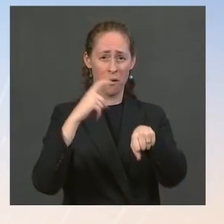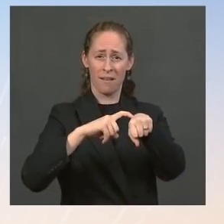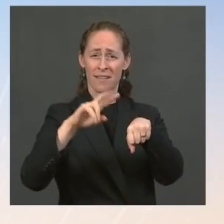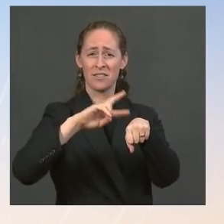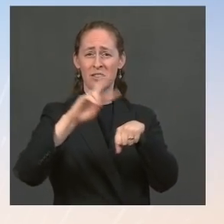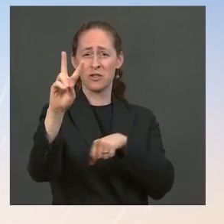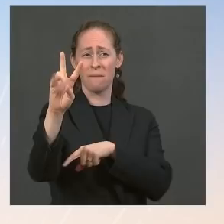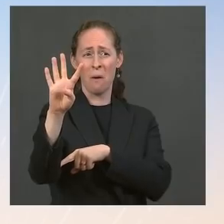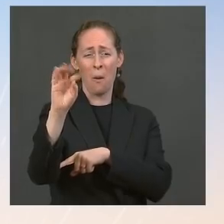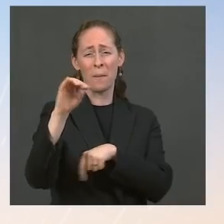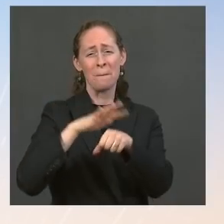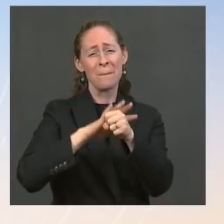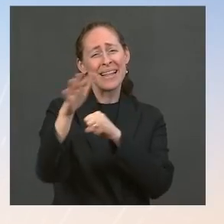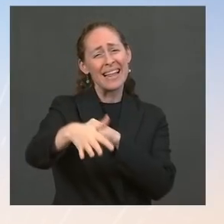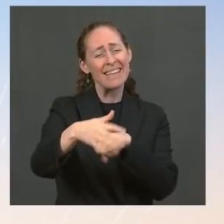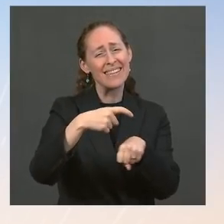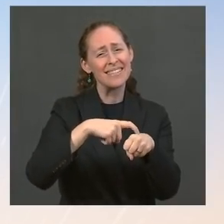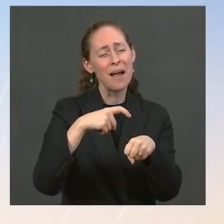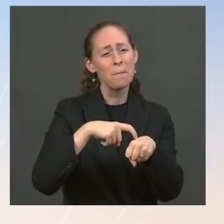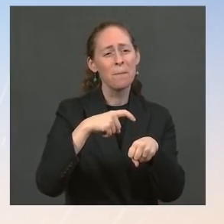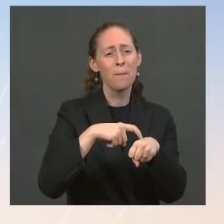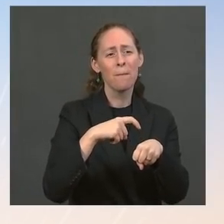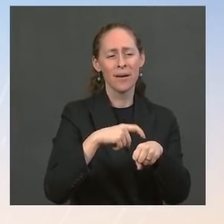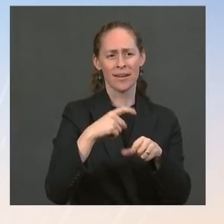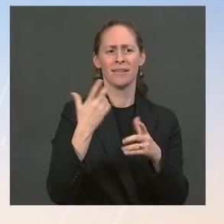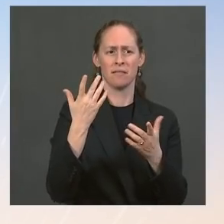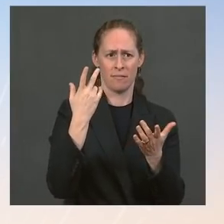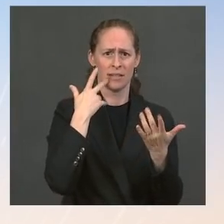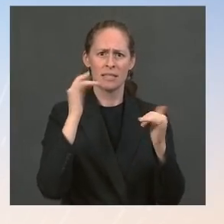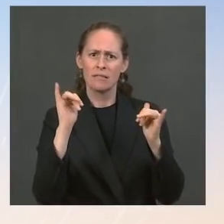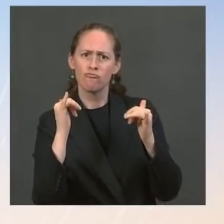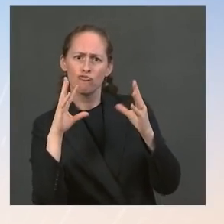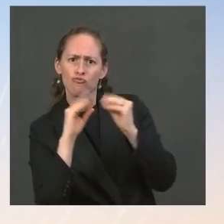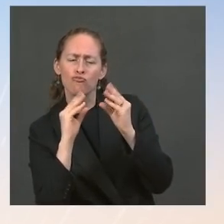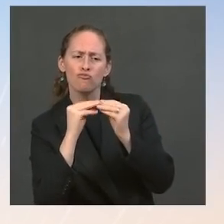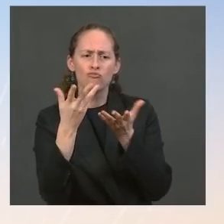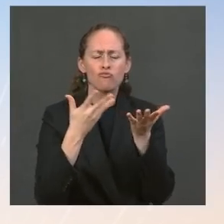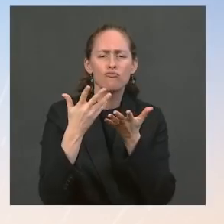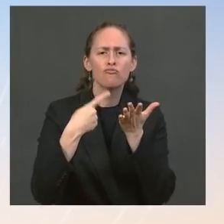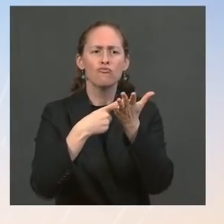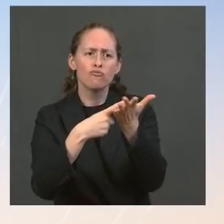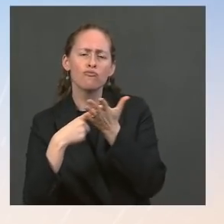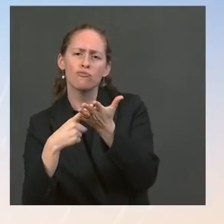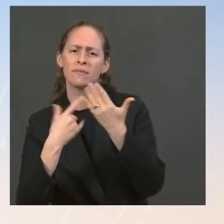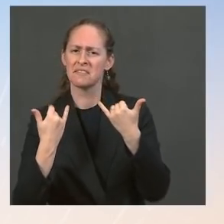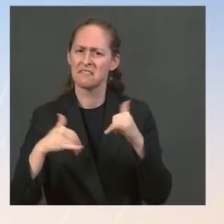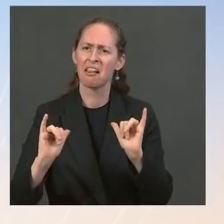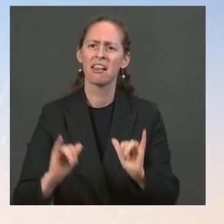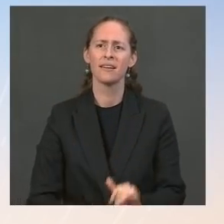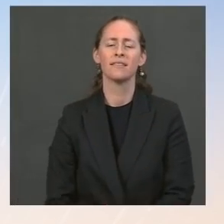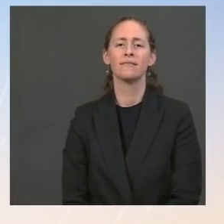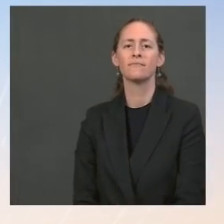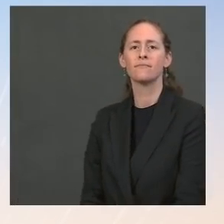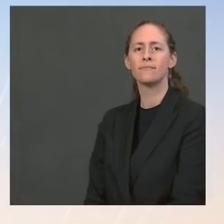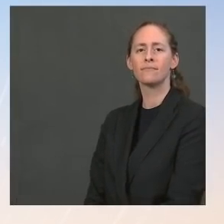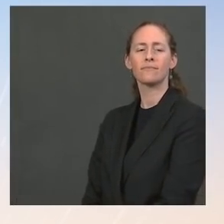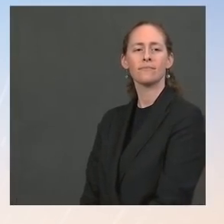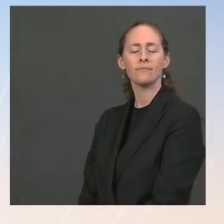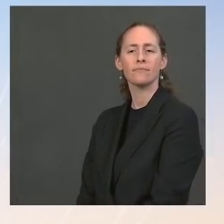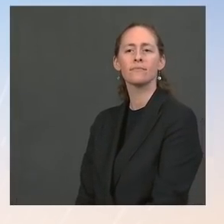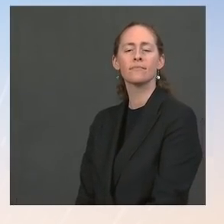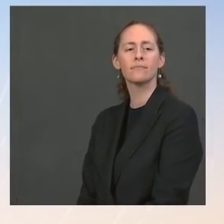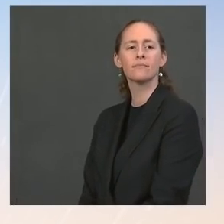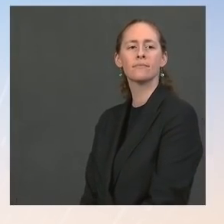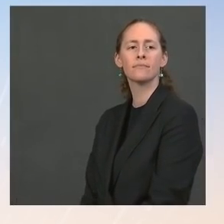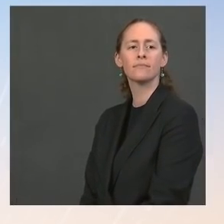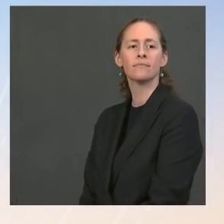day, and he's going to continue to stay closely engaged with her about the path forward. You've repeatedly referred this week to this moment as an inflection point. How is the